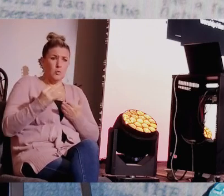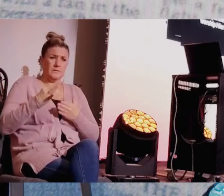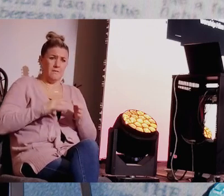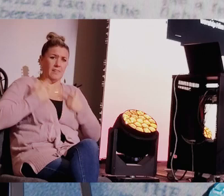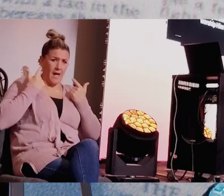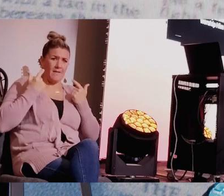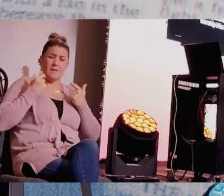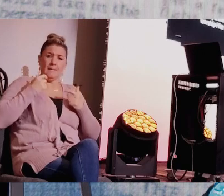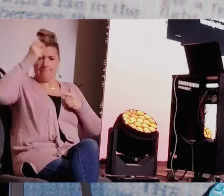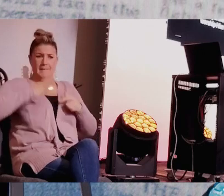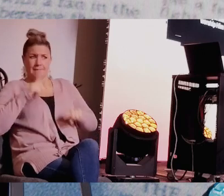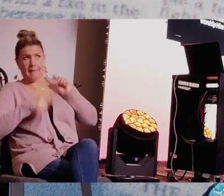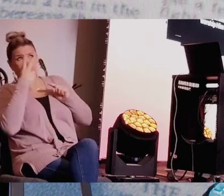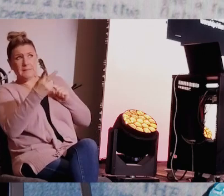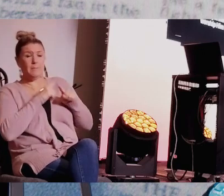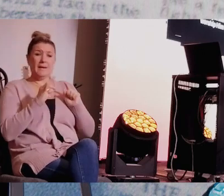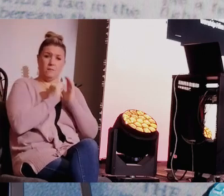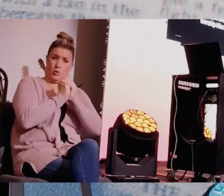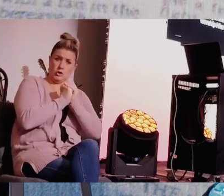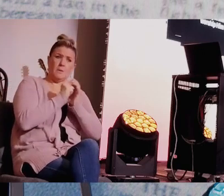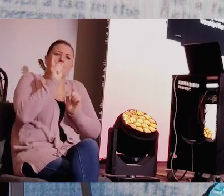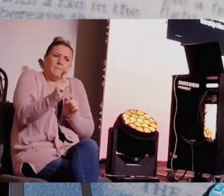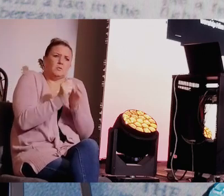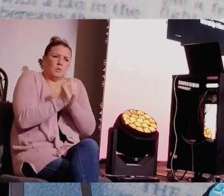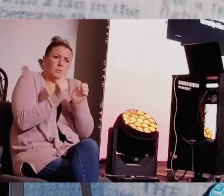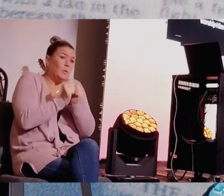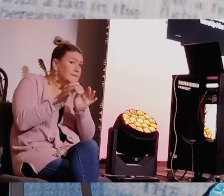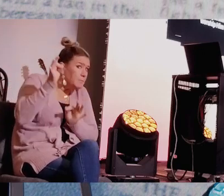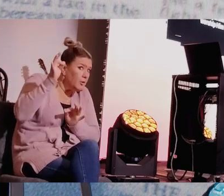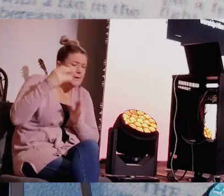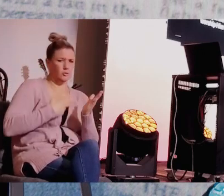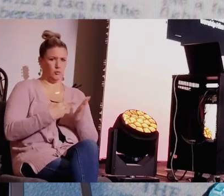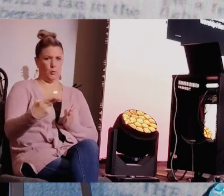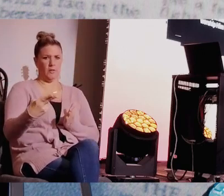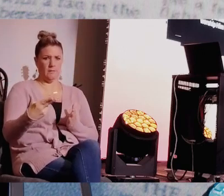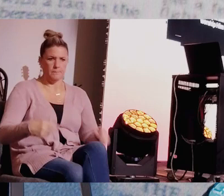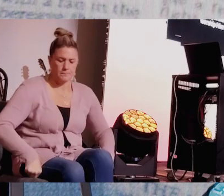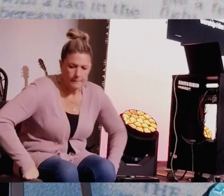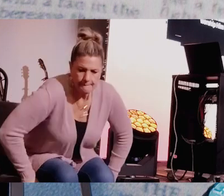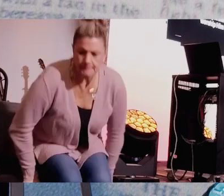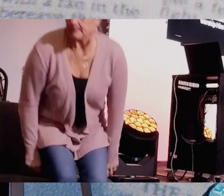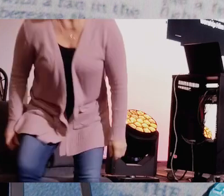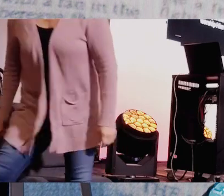to mankind. And those who worship him must worship in spirit and what? Truth. Now,